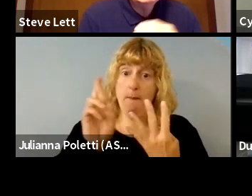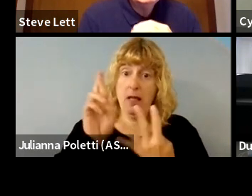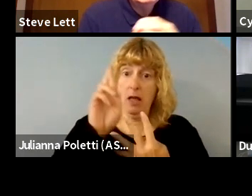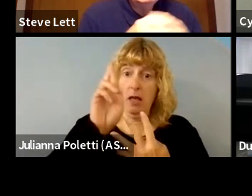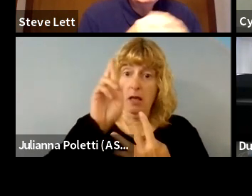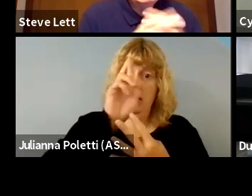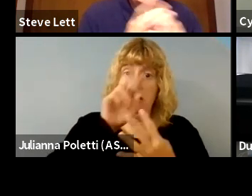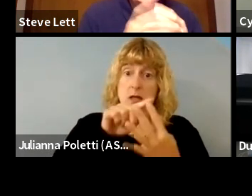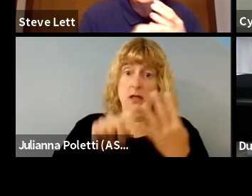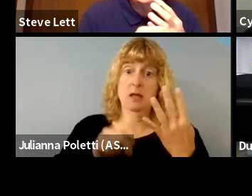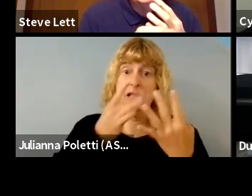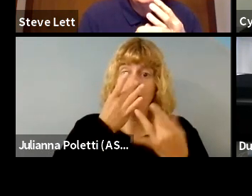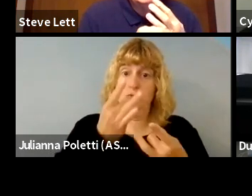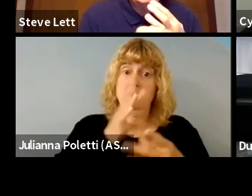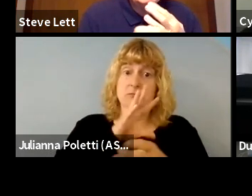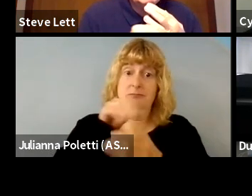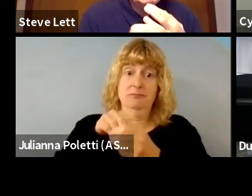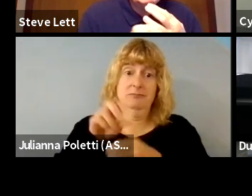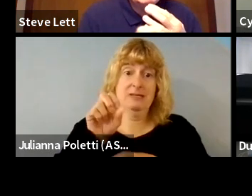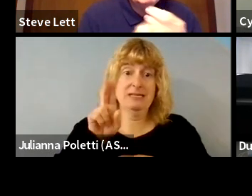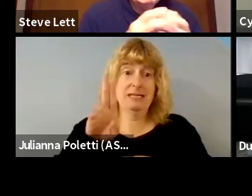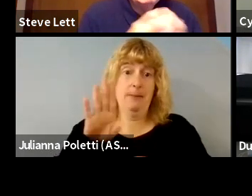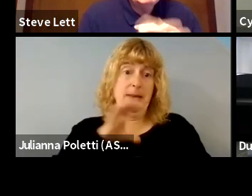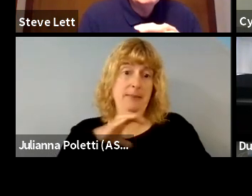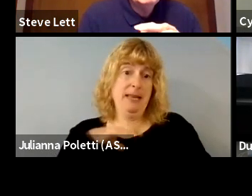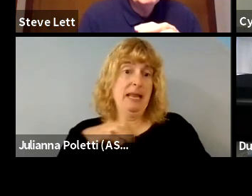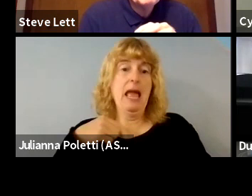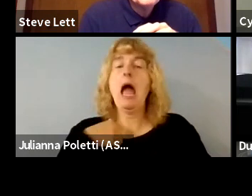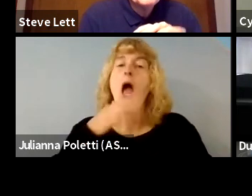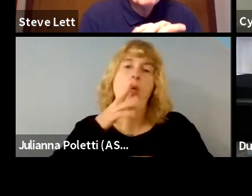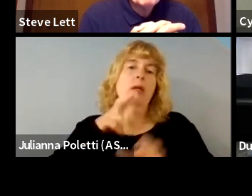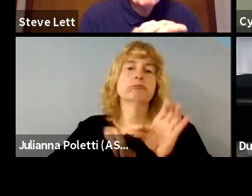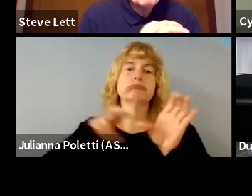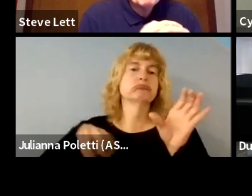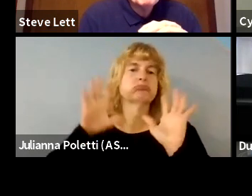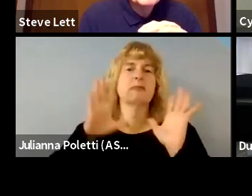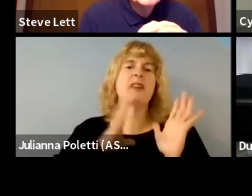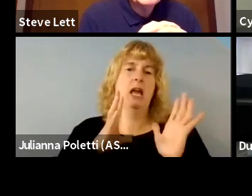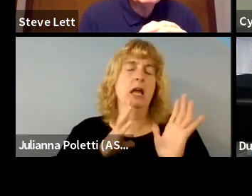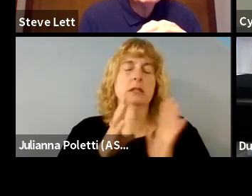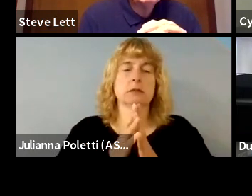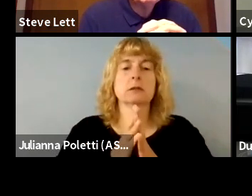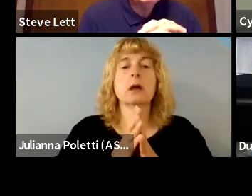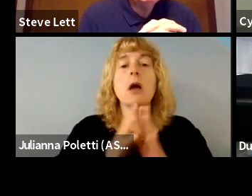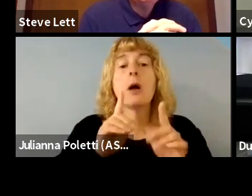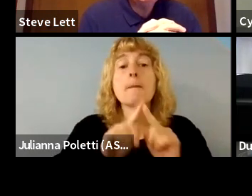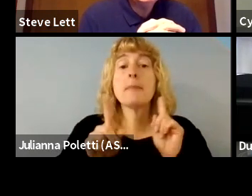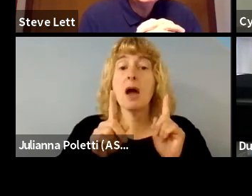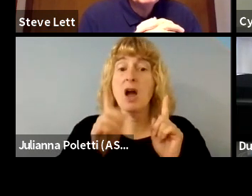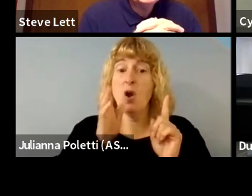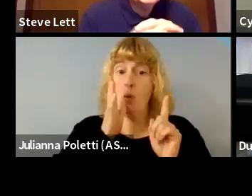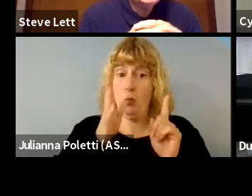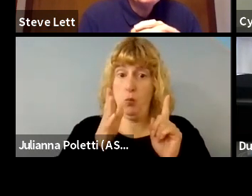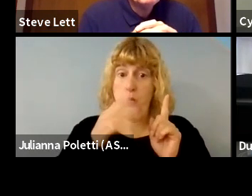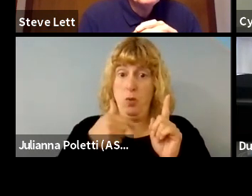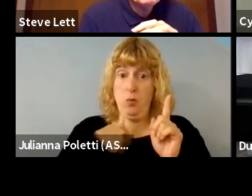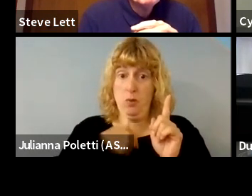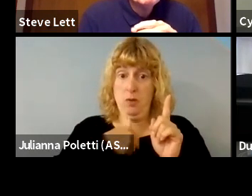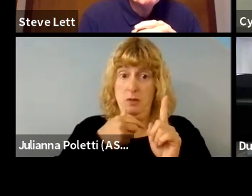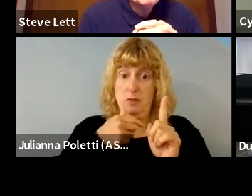on the subcommittee, and I will defer. I'm fine with that. But will we be drafting someone